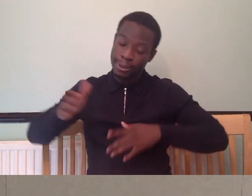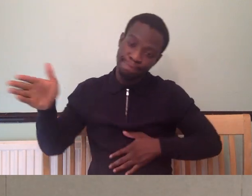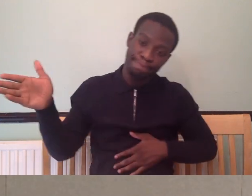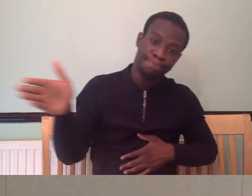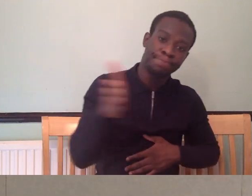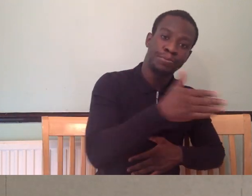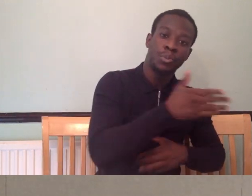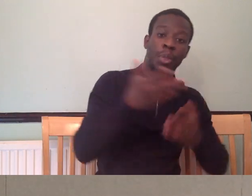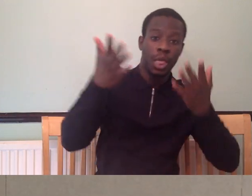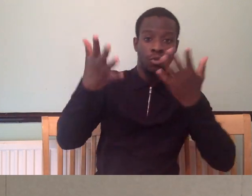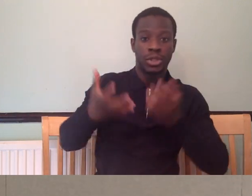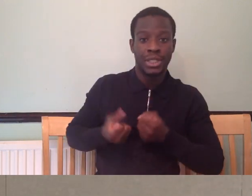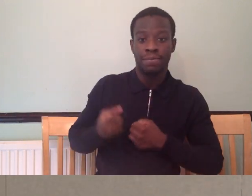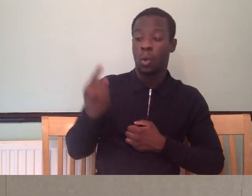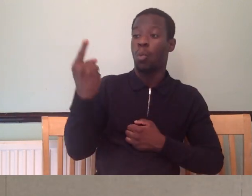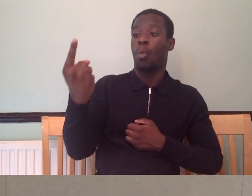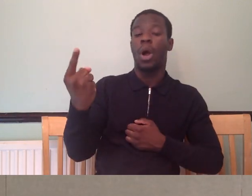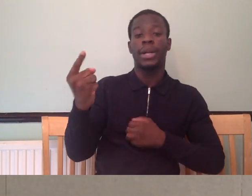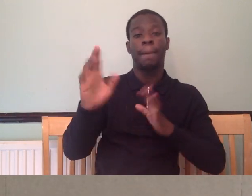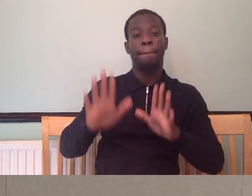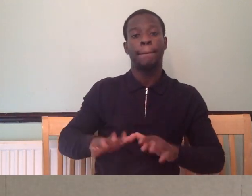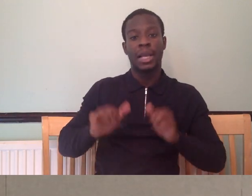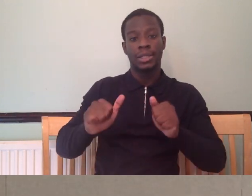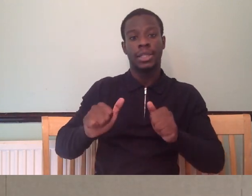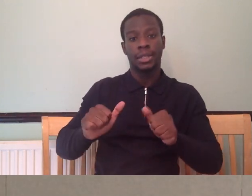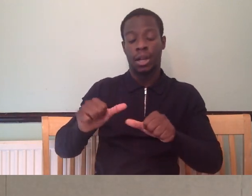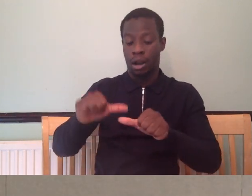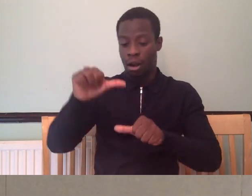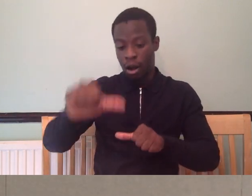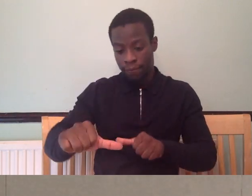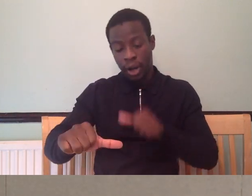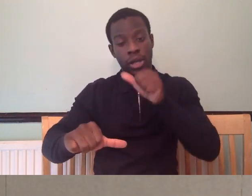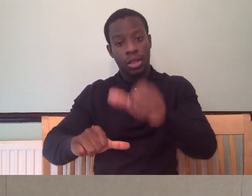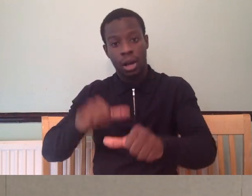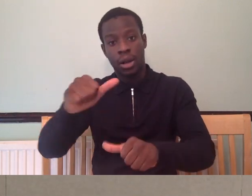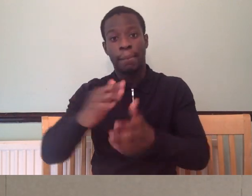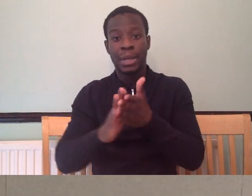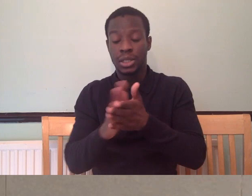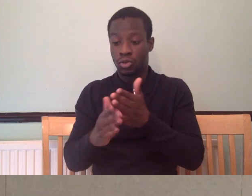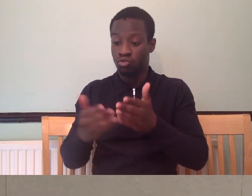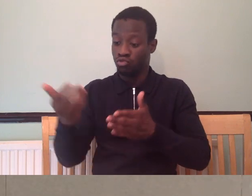received one blessing after another.